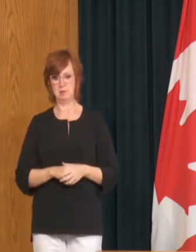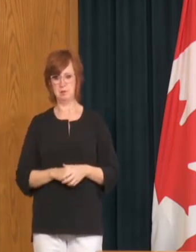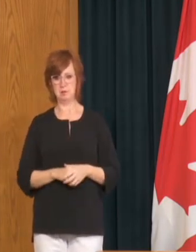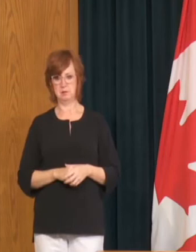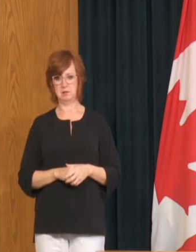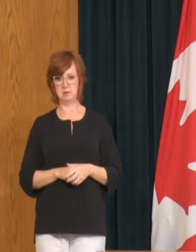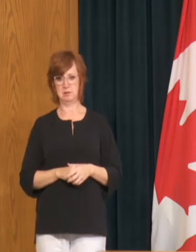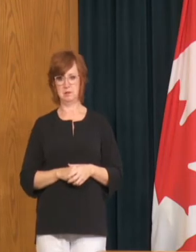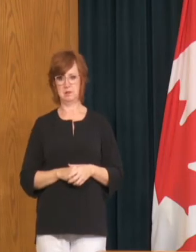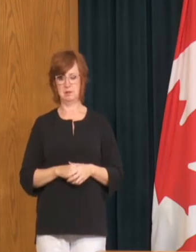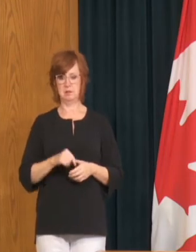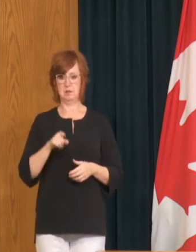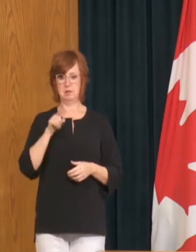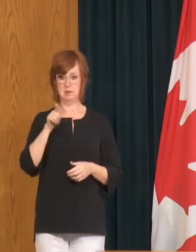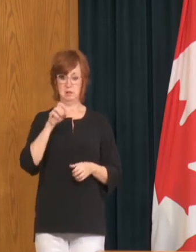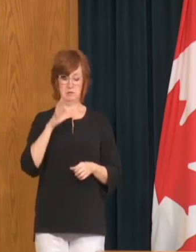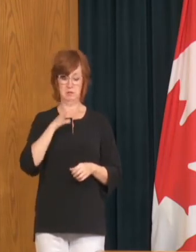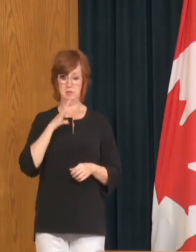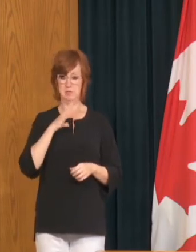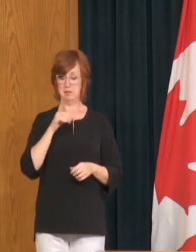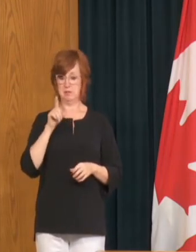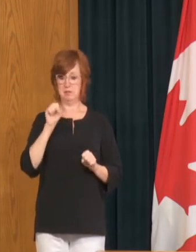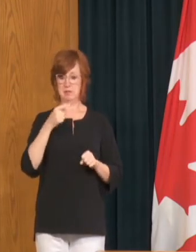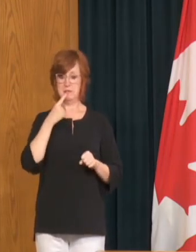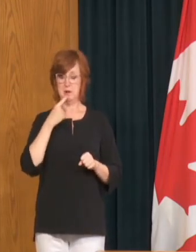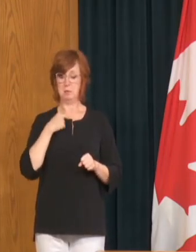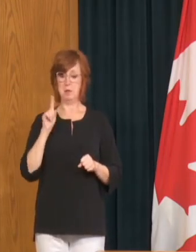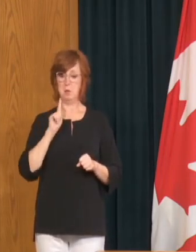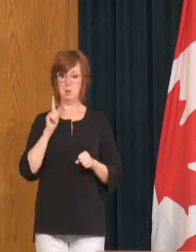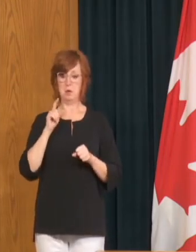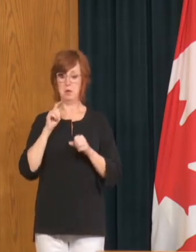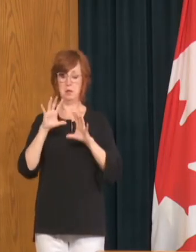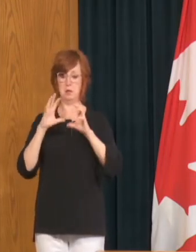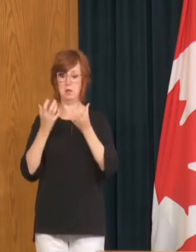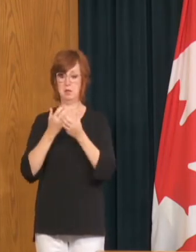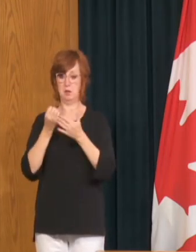will be in 2 years. Well, it's hard to do both. It's hard to say